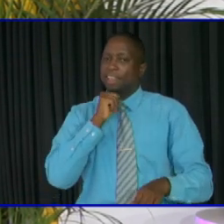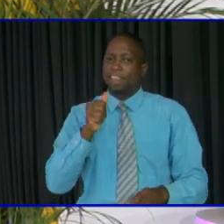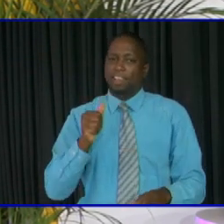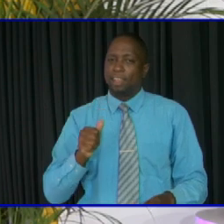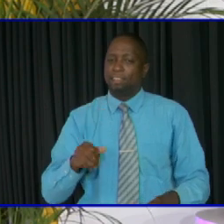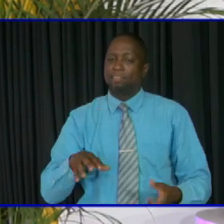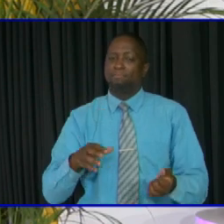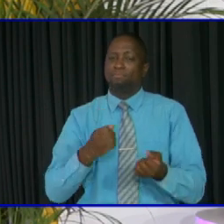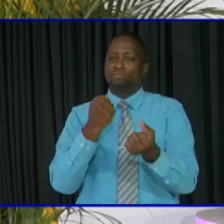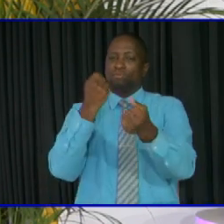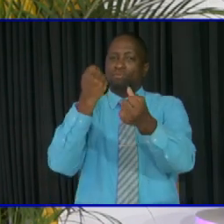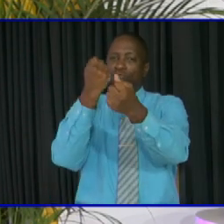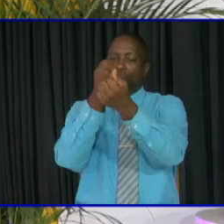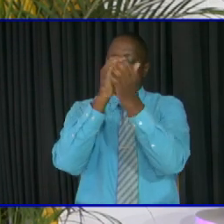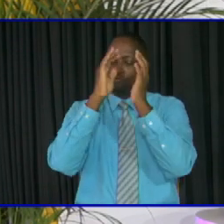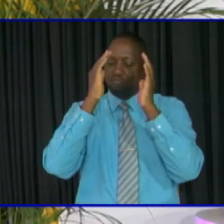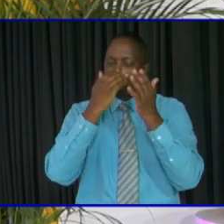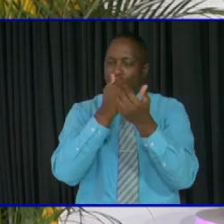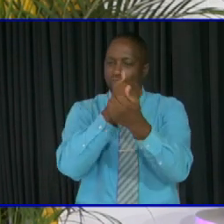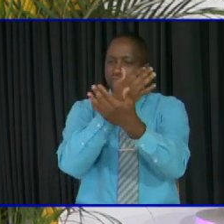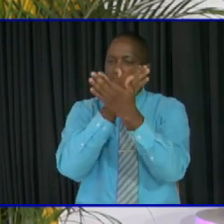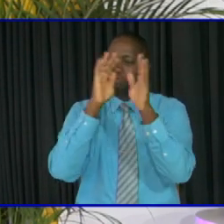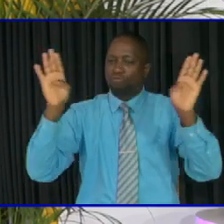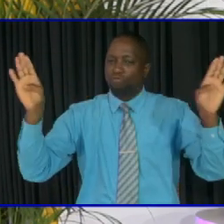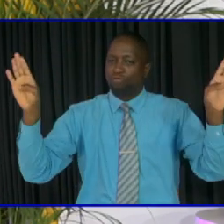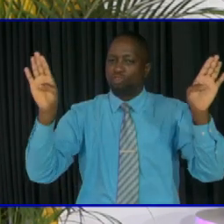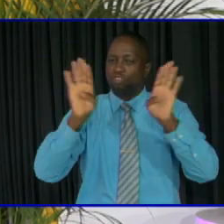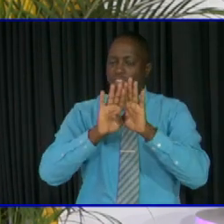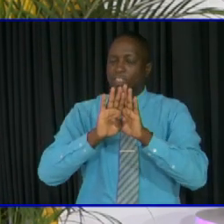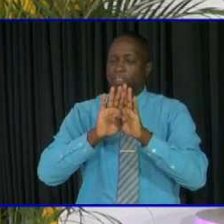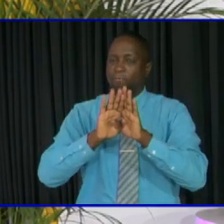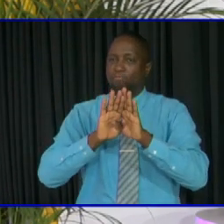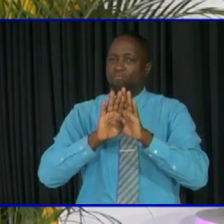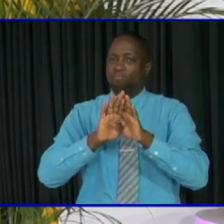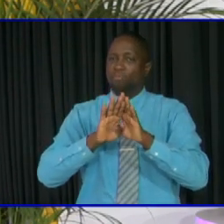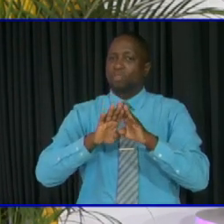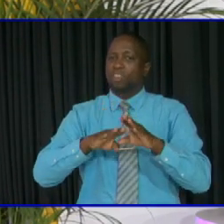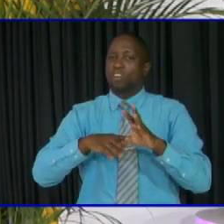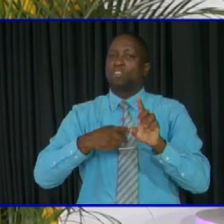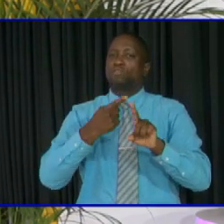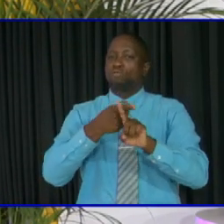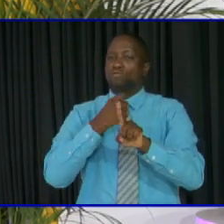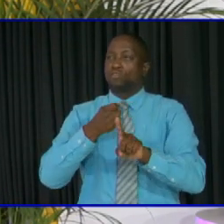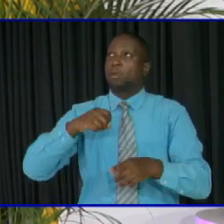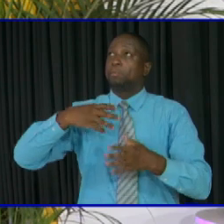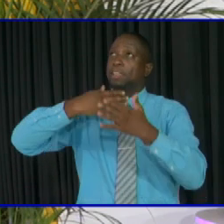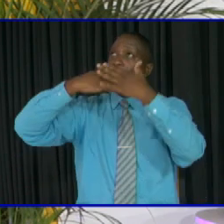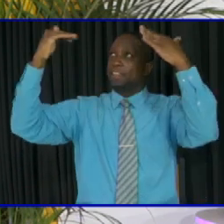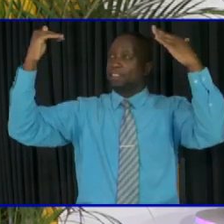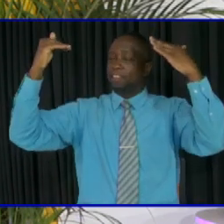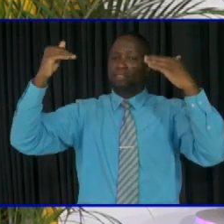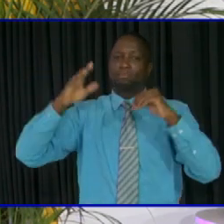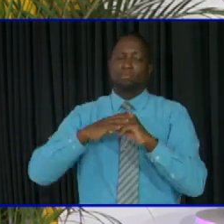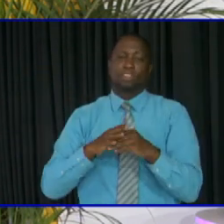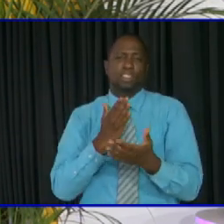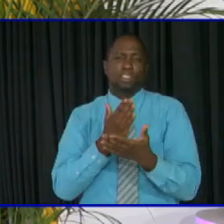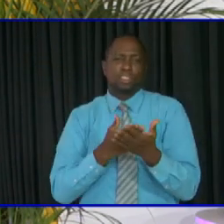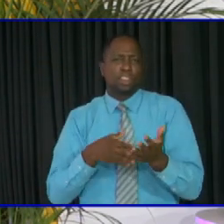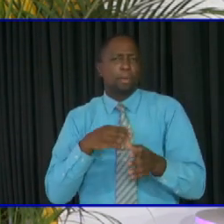Yes, there are some people who die on their way to heaven, but they never make